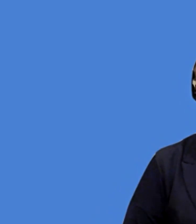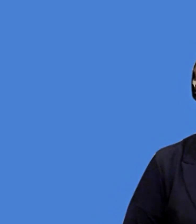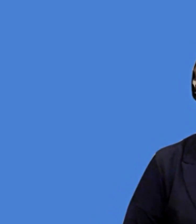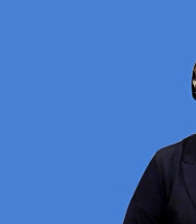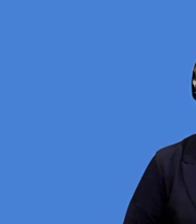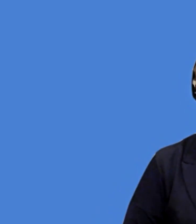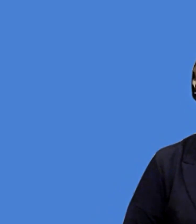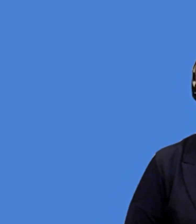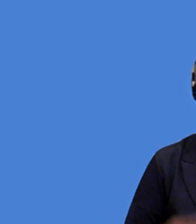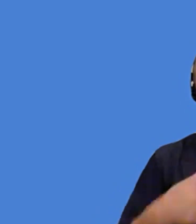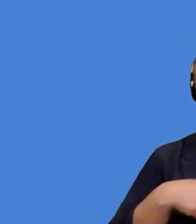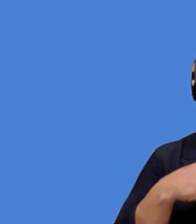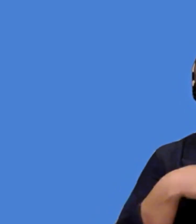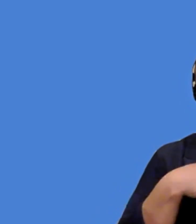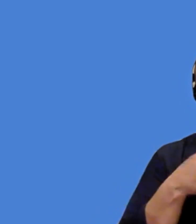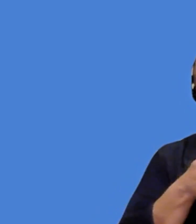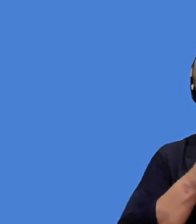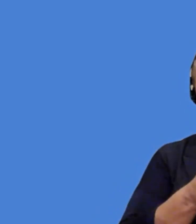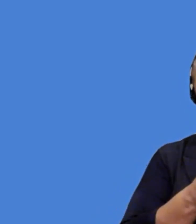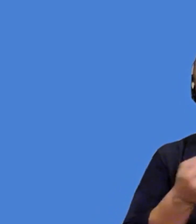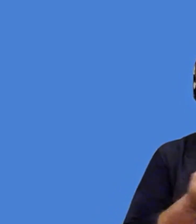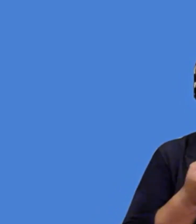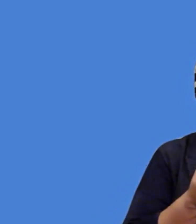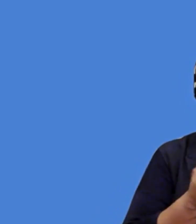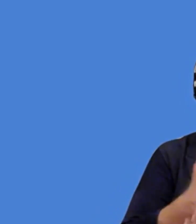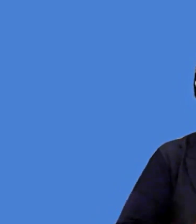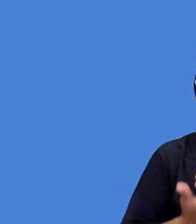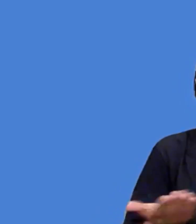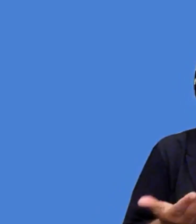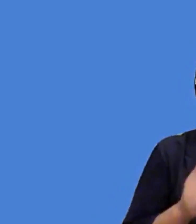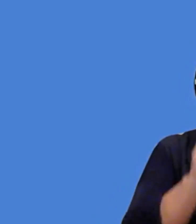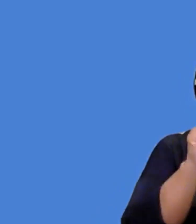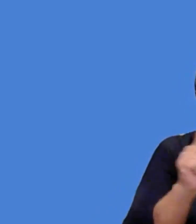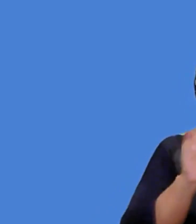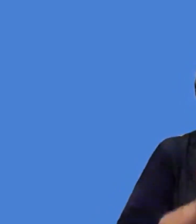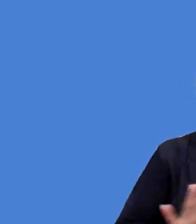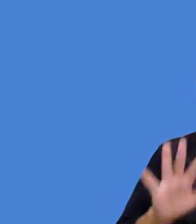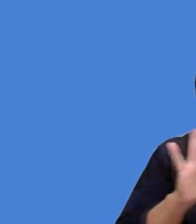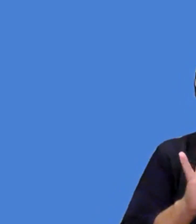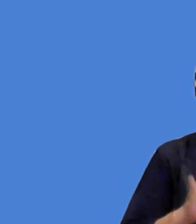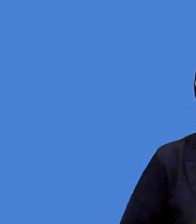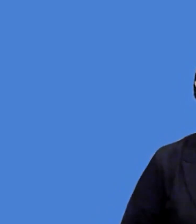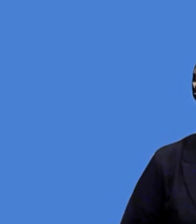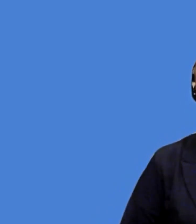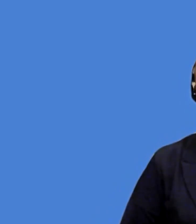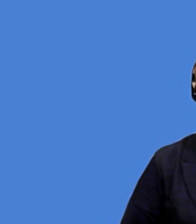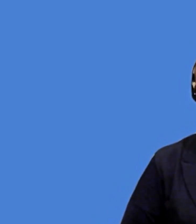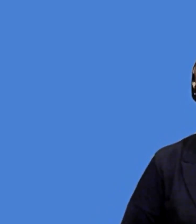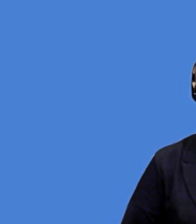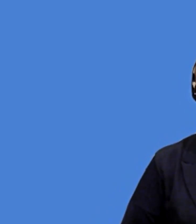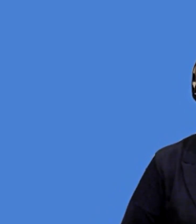NFDN assisted the government in upholding its commitment to the CRPD at the